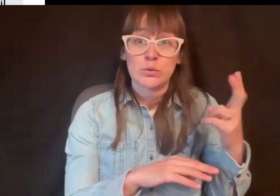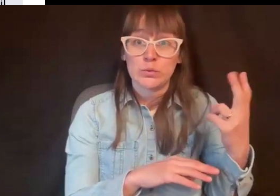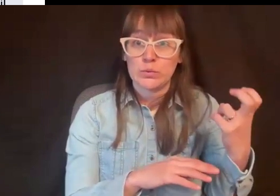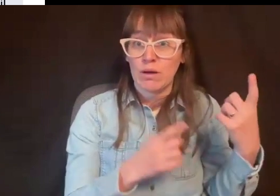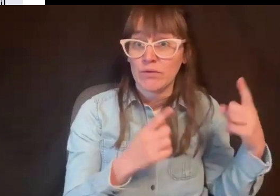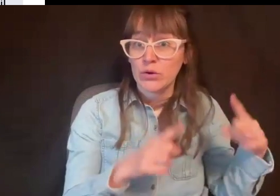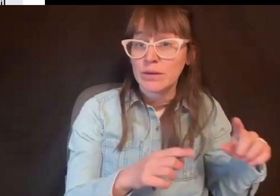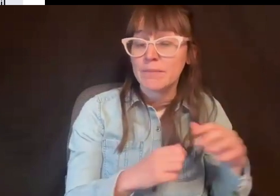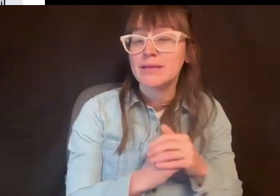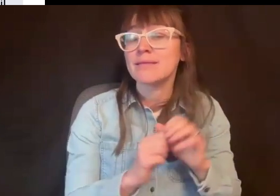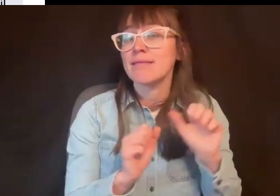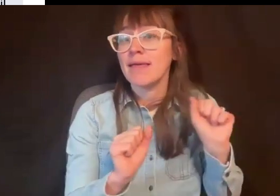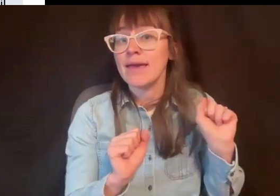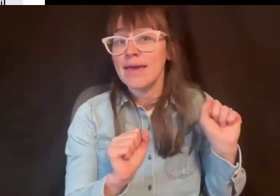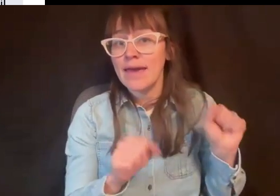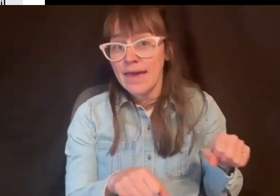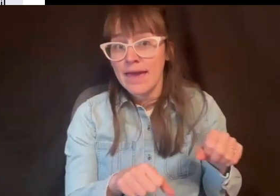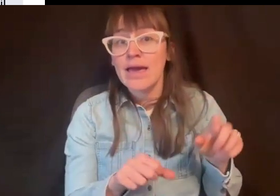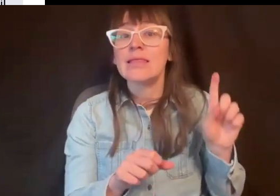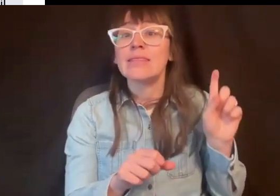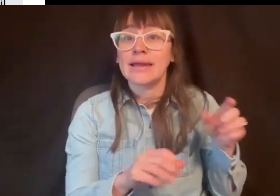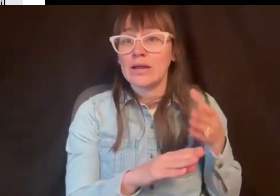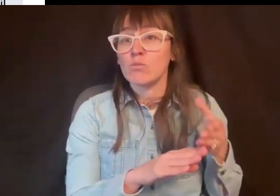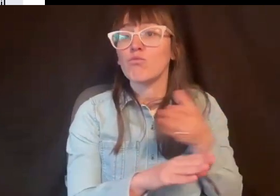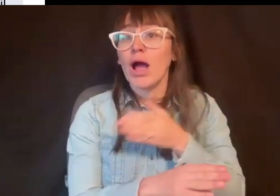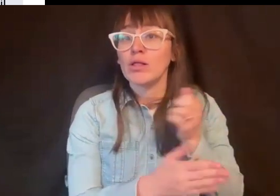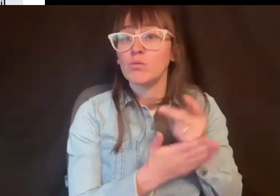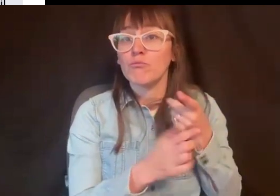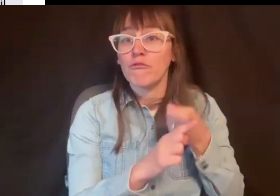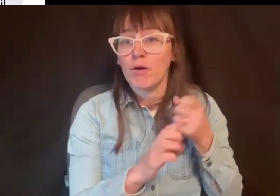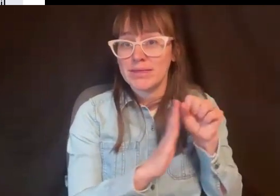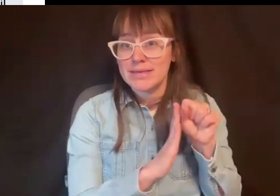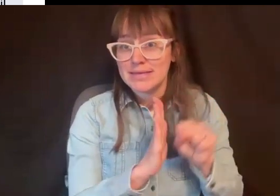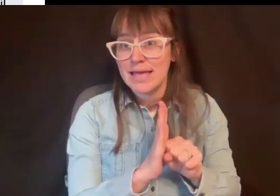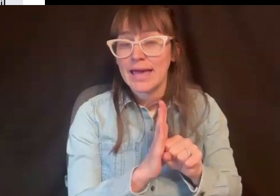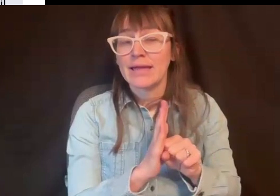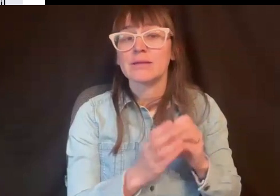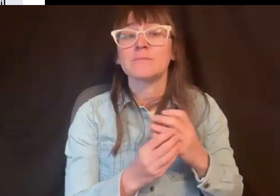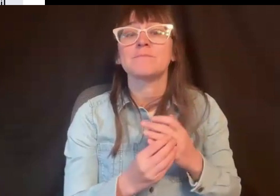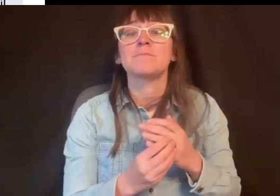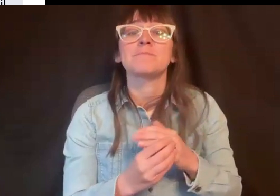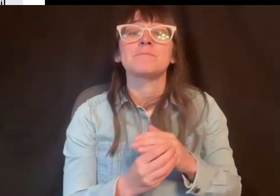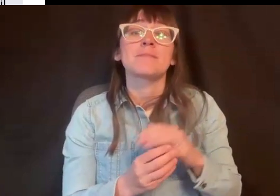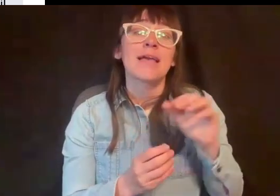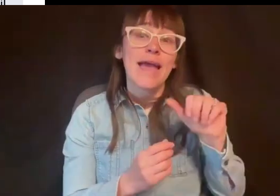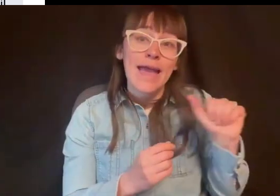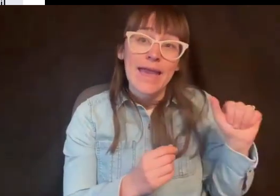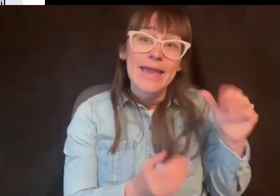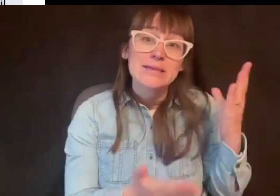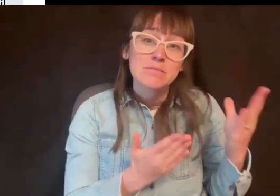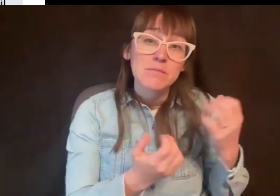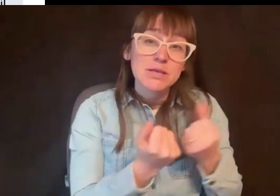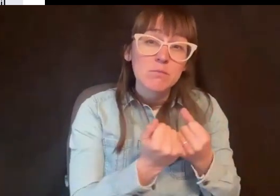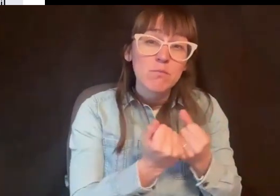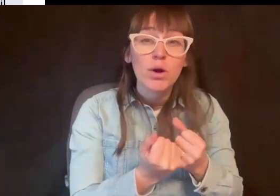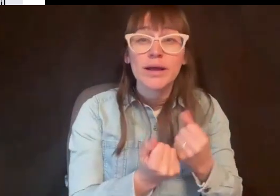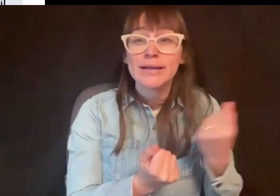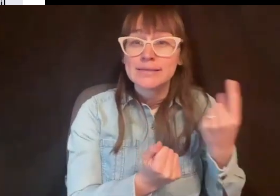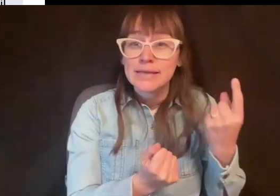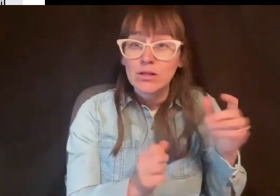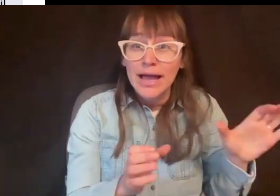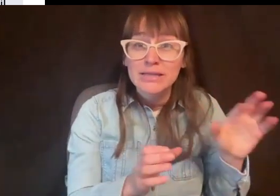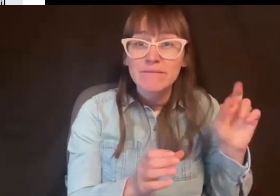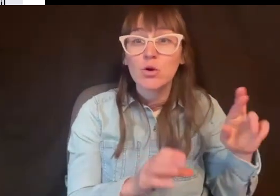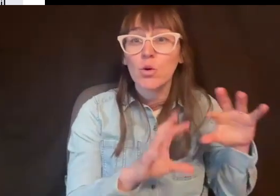do, they must receive prior approval from the state. Through Section 212, AAAs may support a single activity or a category of activities